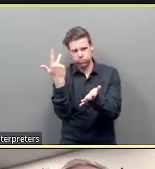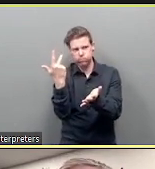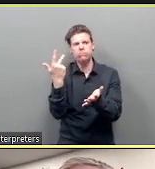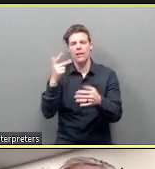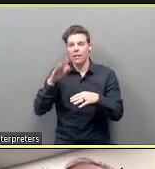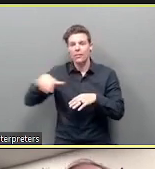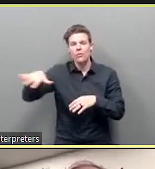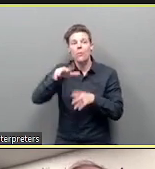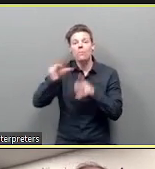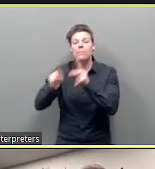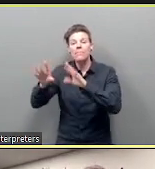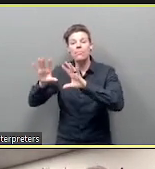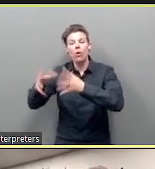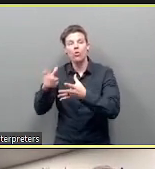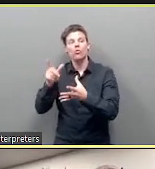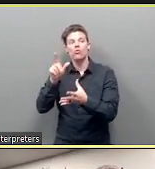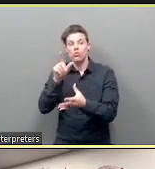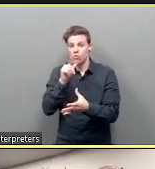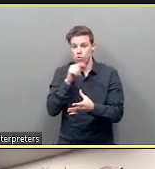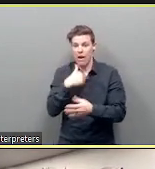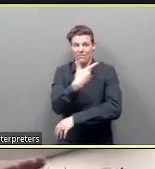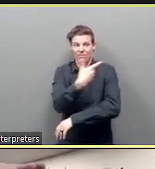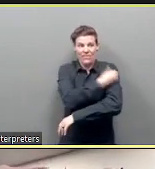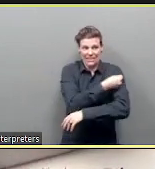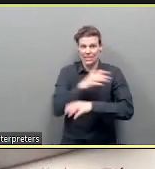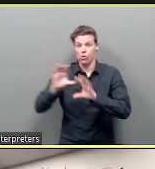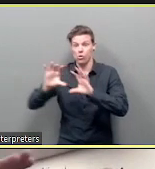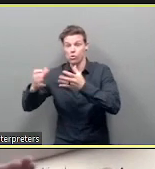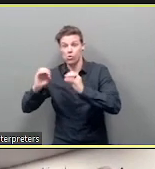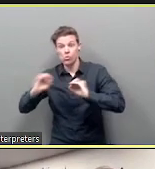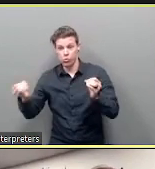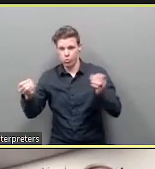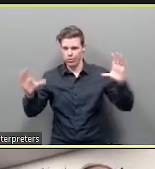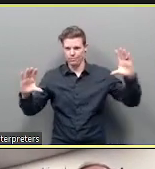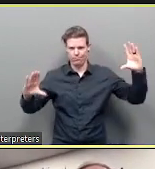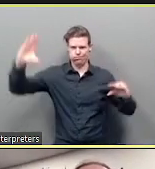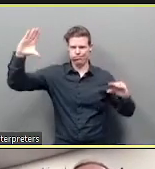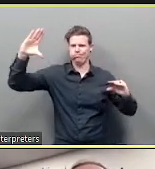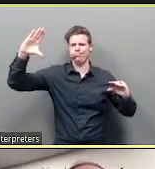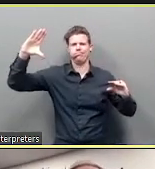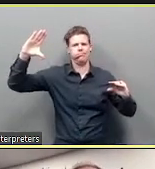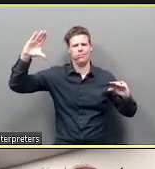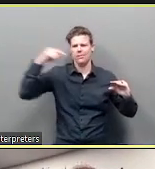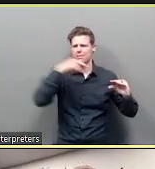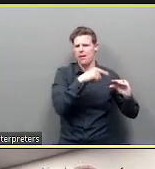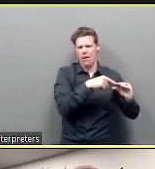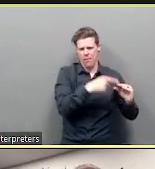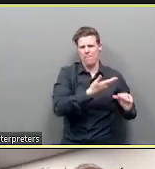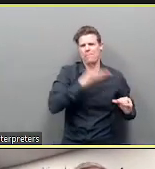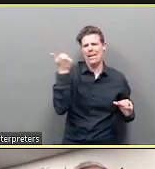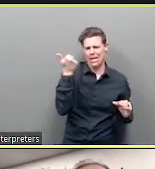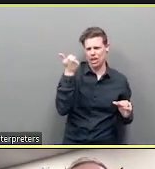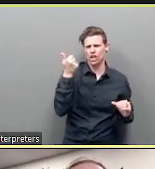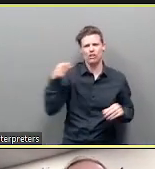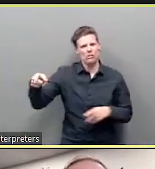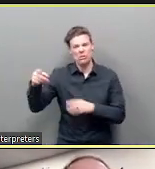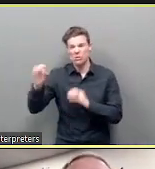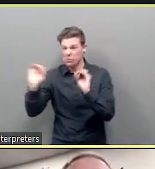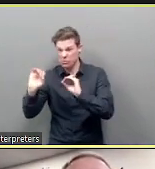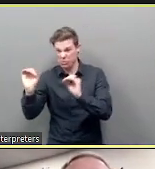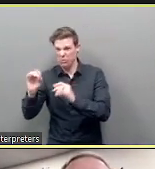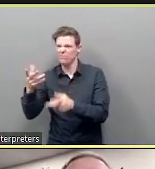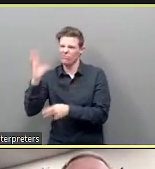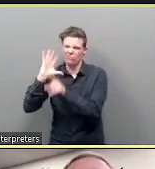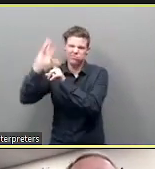unvaccinated people. So that makes this magnitude of this, 3 times bigger, this difference than what it